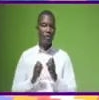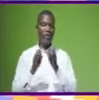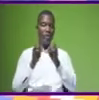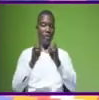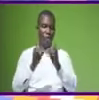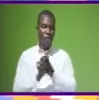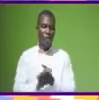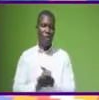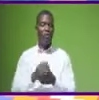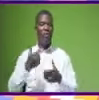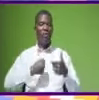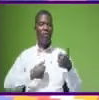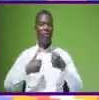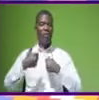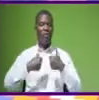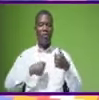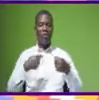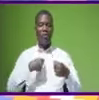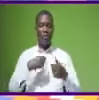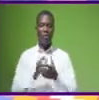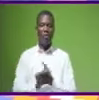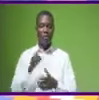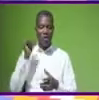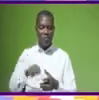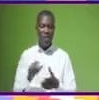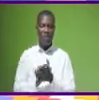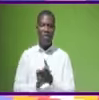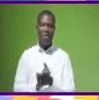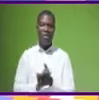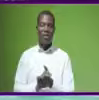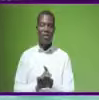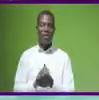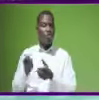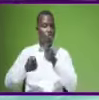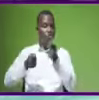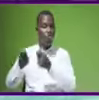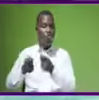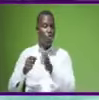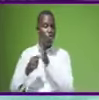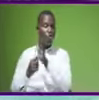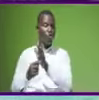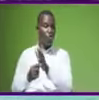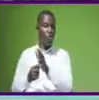kopɛ no esese me de oto oda yes